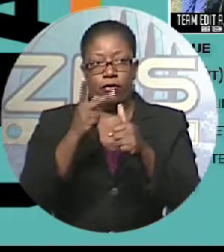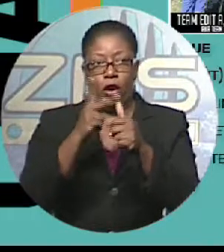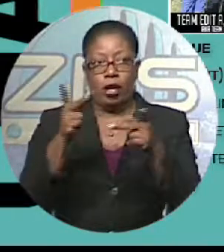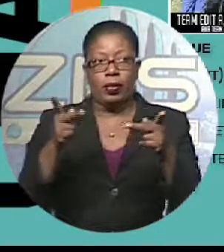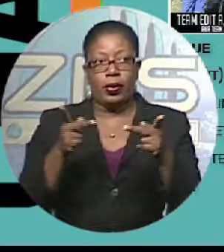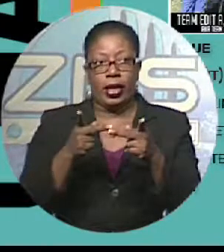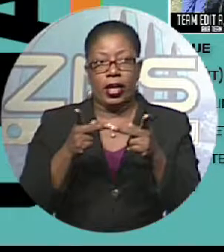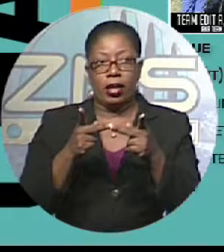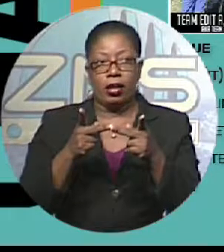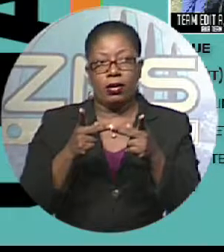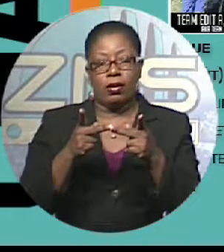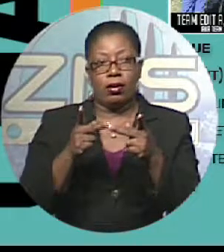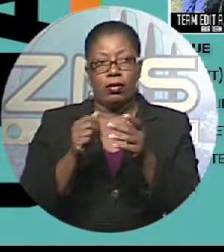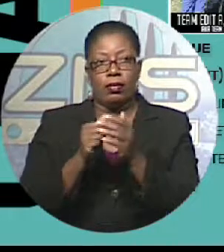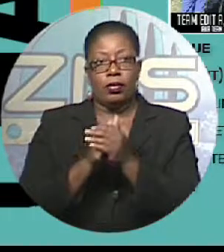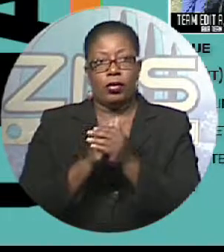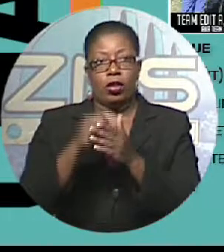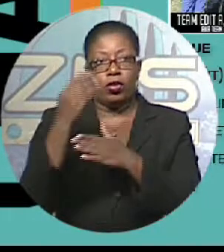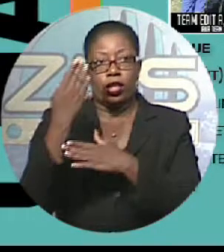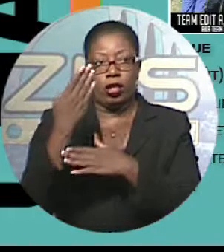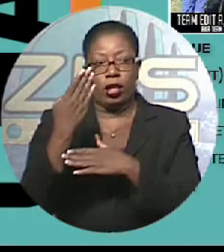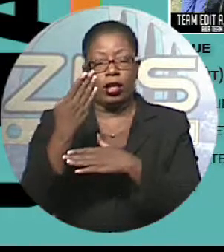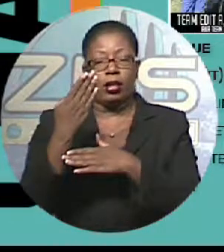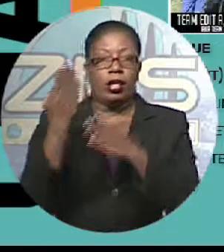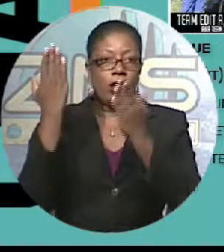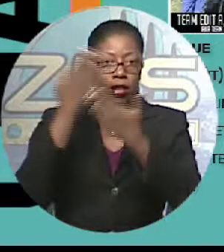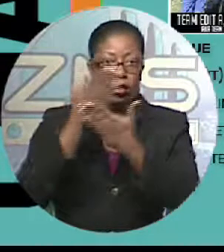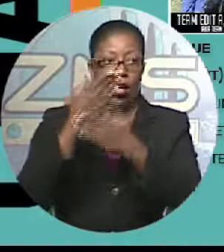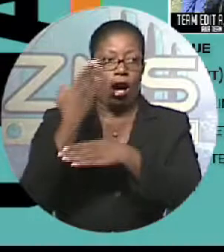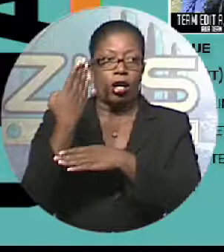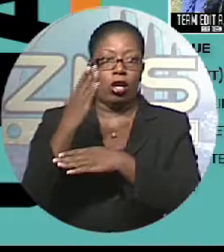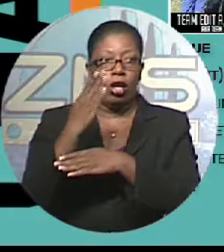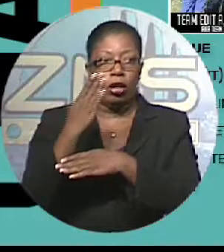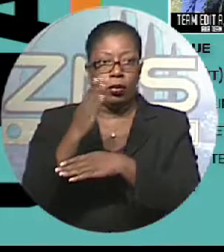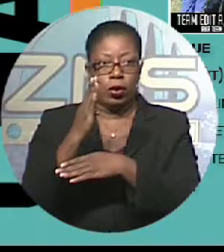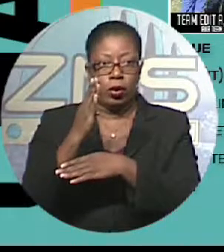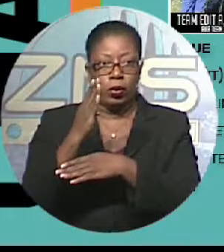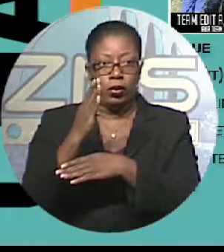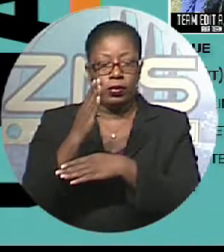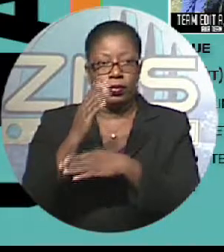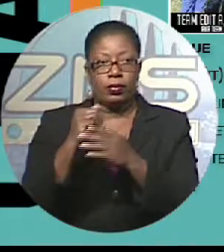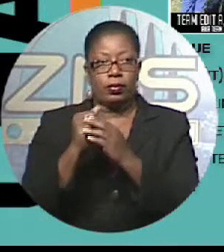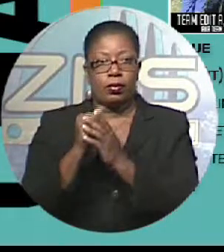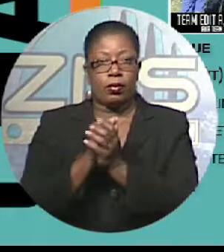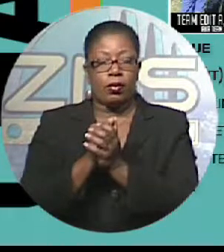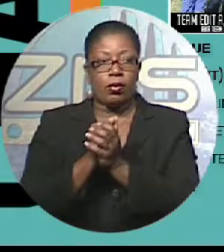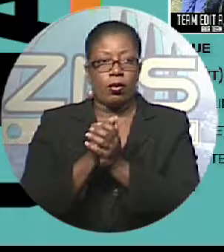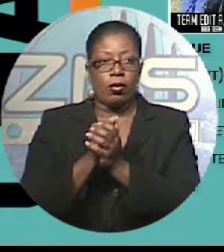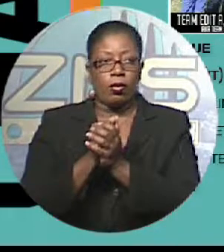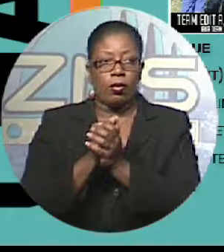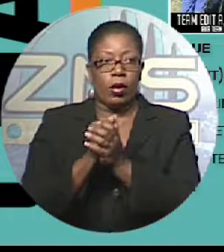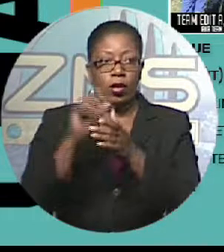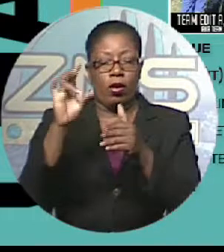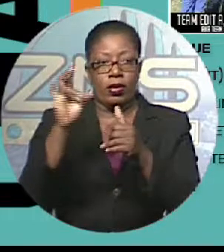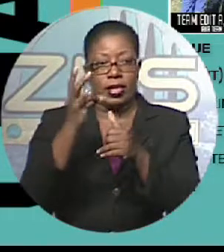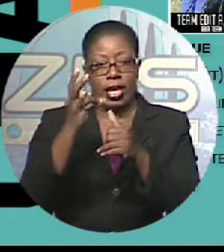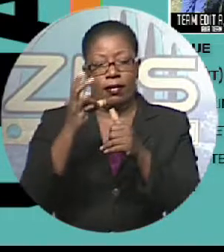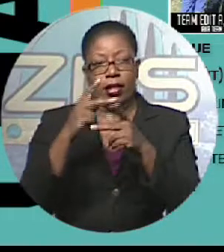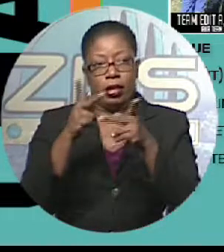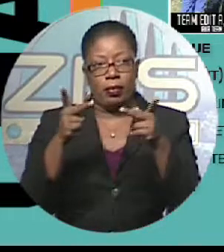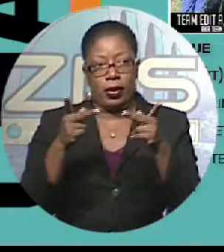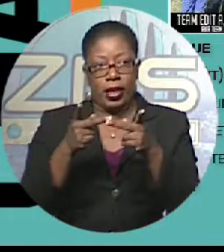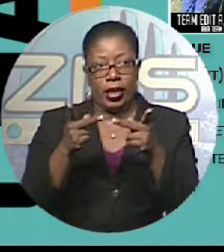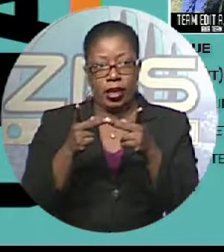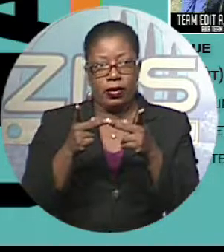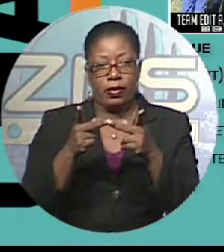and Chris right behind in 5th with 22. Debbie and Karen, they sit 6th with 21. Fisher and Burrows, they're 7th with 20. Charlene and